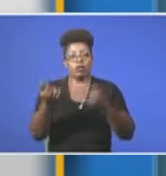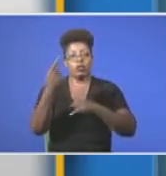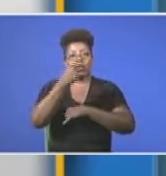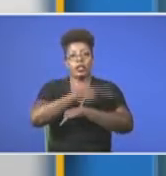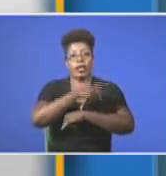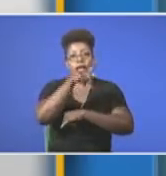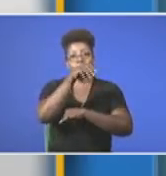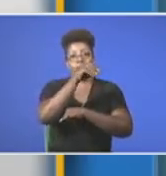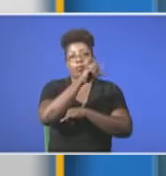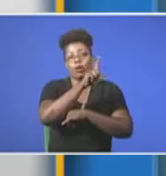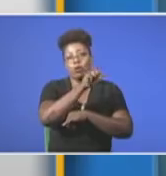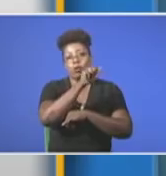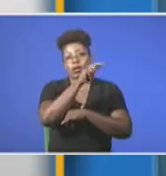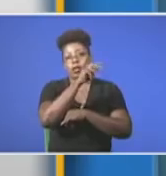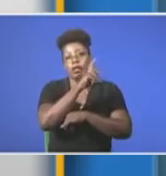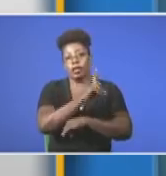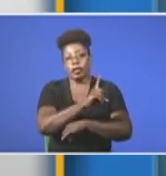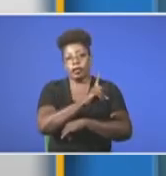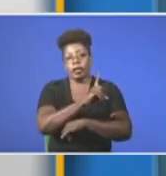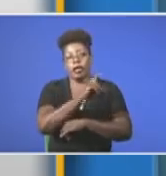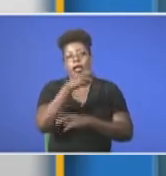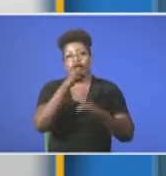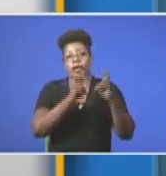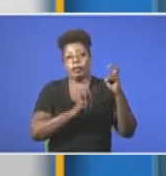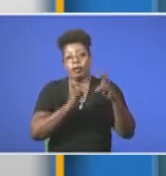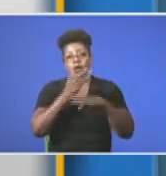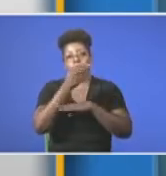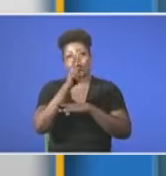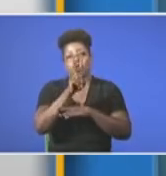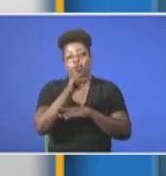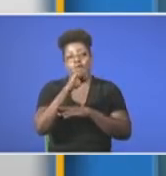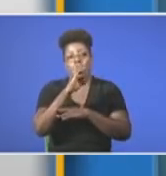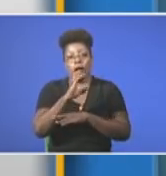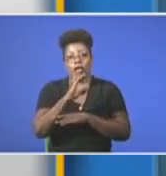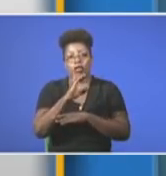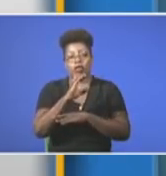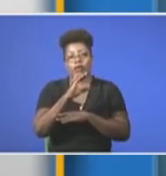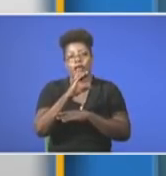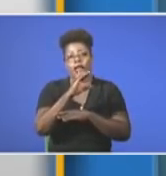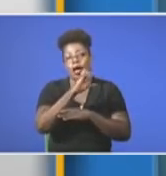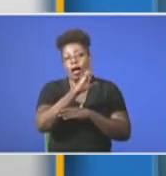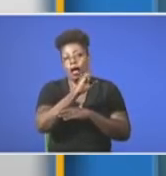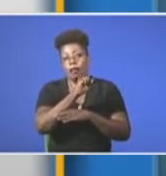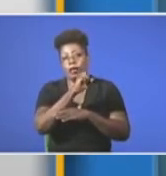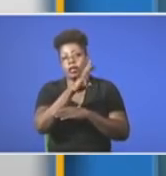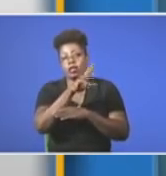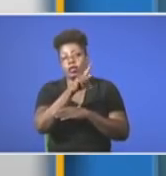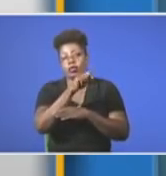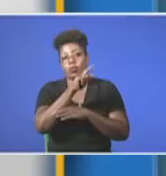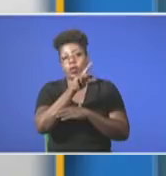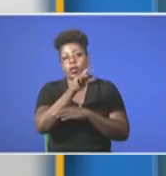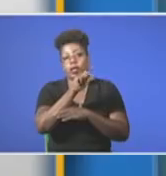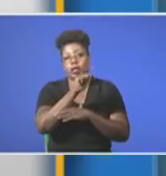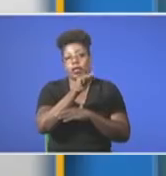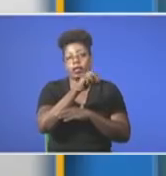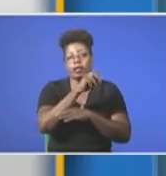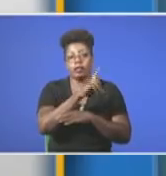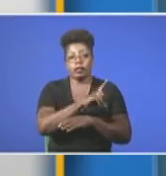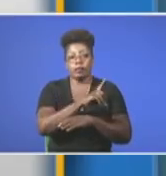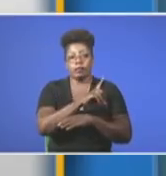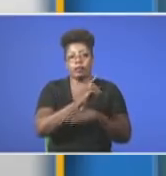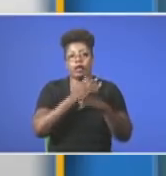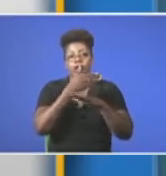Poland. Gardner, who had an injury scare while competing over 200 in Stockholm, Sweden in June, was an easy winner in the 400 meters. He crossed the line